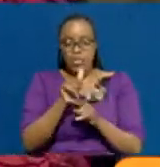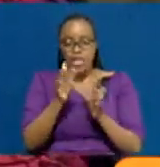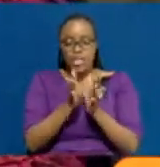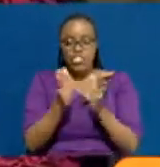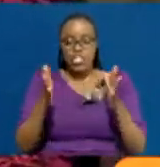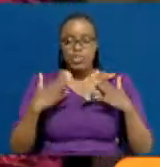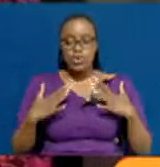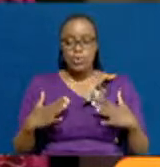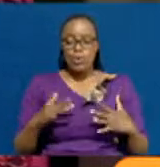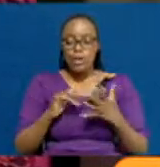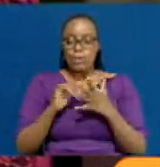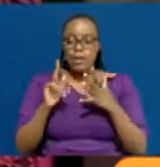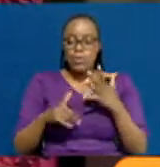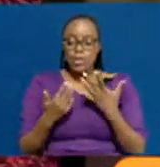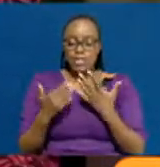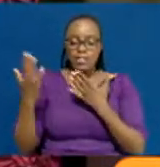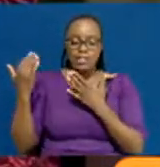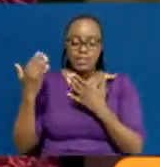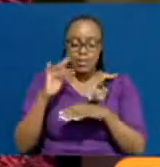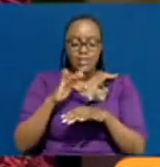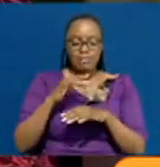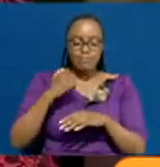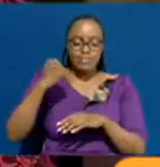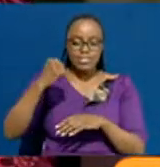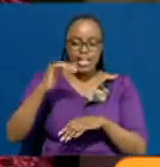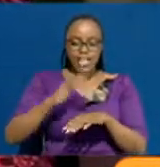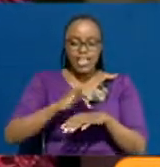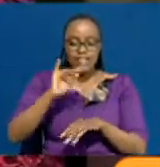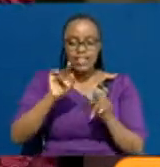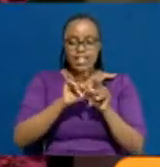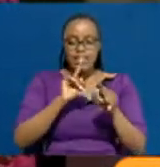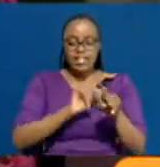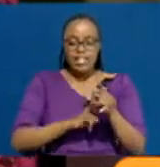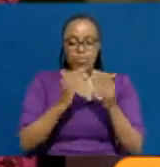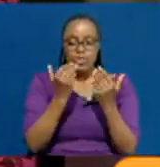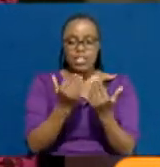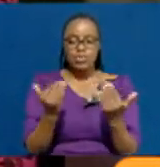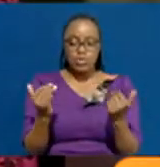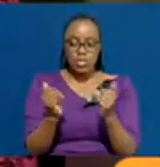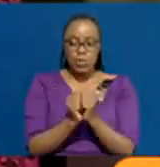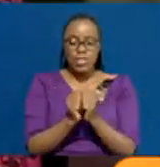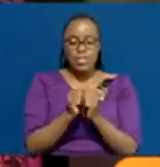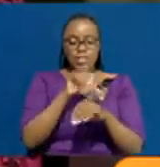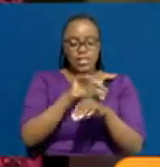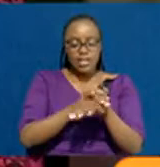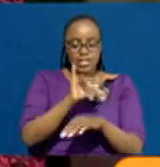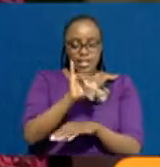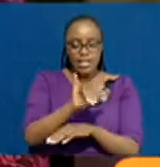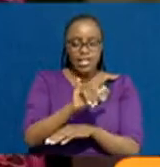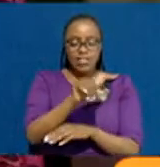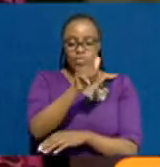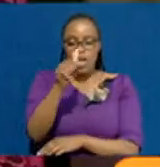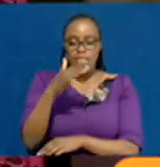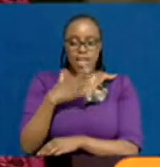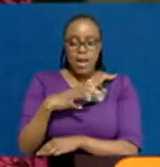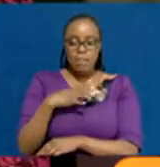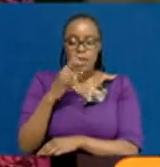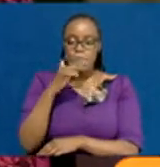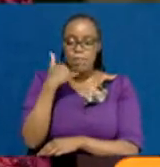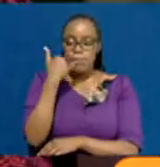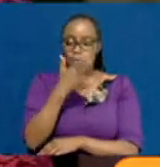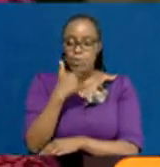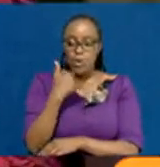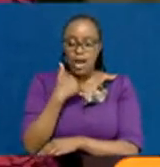body. So those are expected side effects, and we see it even when we take the children to receive the vaccination. For those of you who have